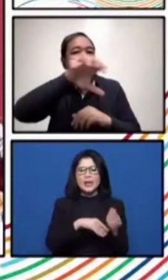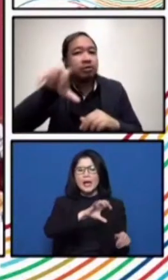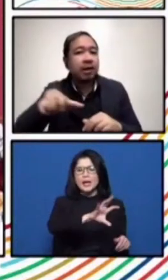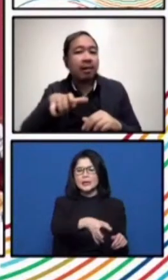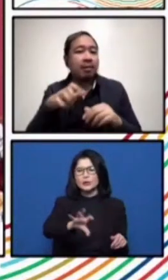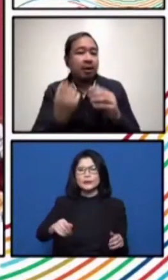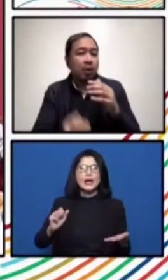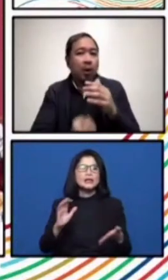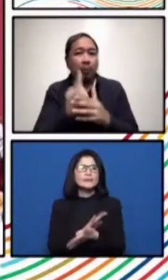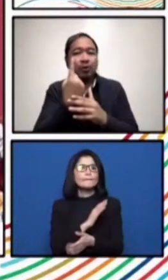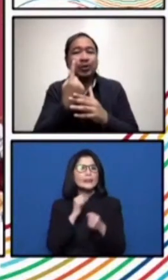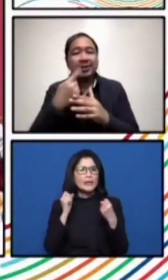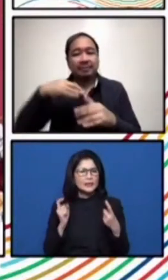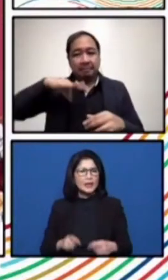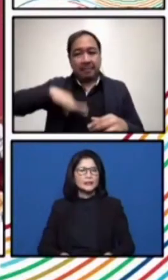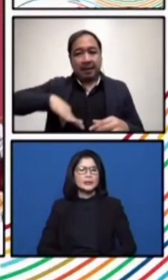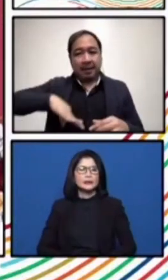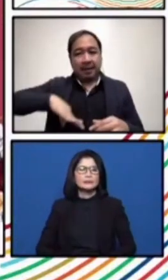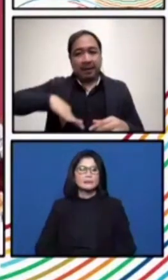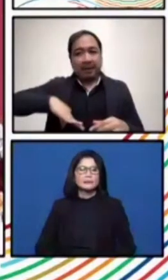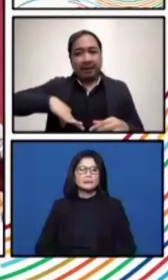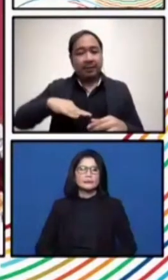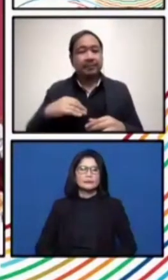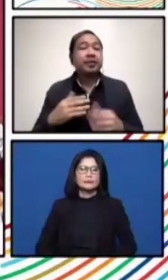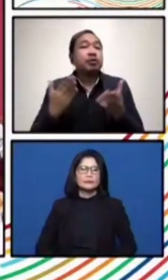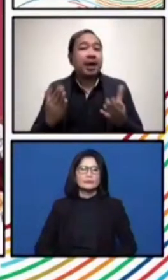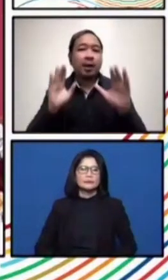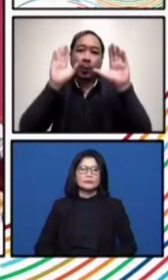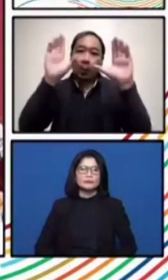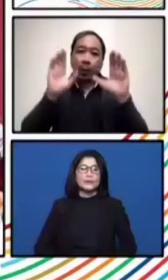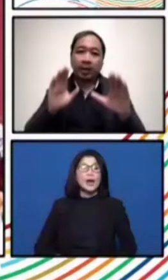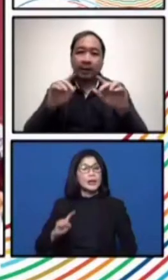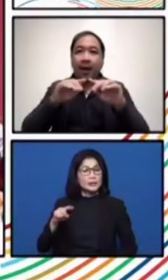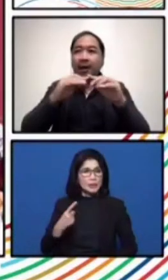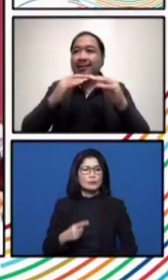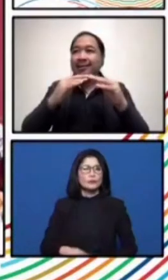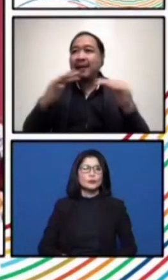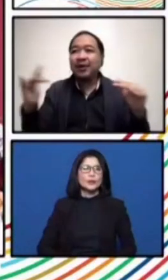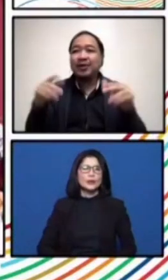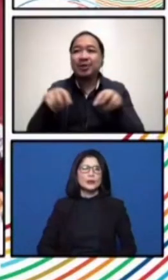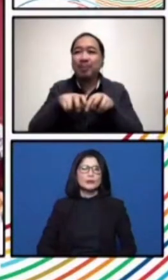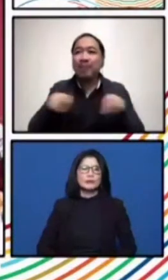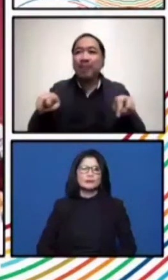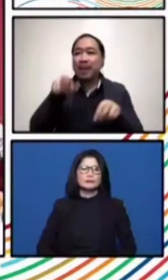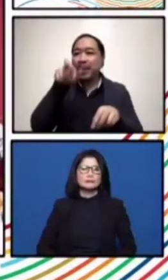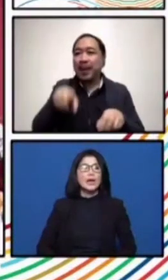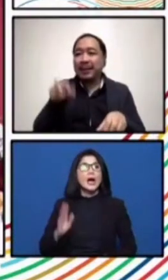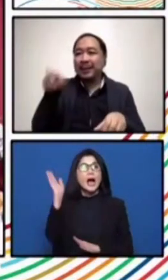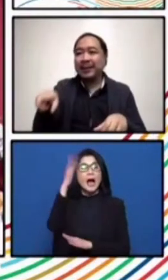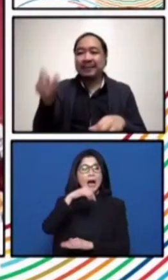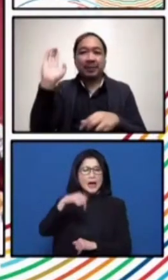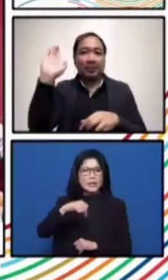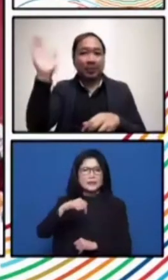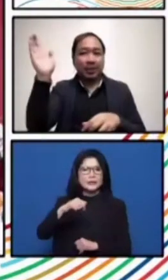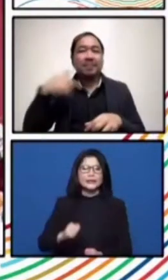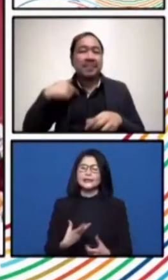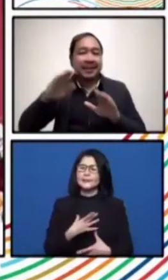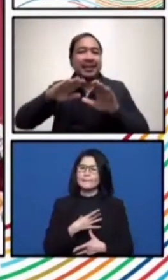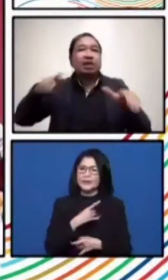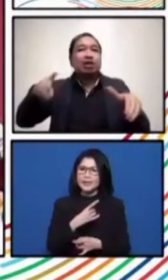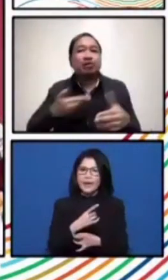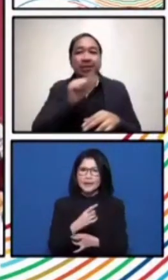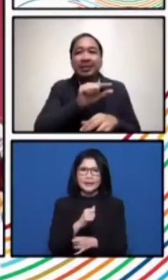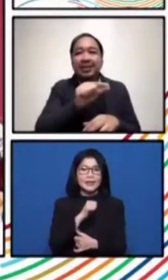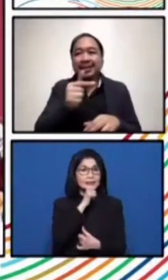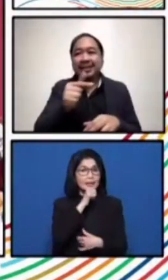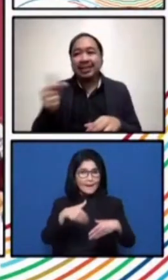context let's start we have a wonderful and diverse set of panelists who I will briefly introduce as we go along I'd